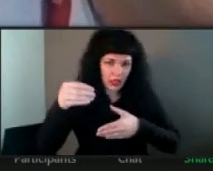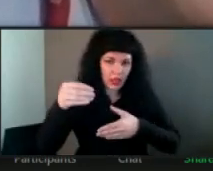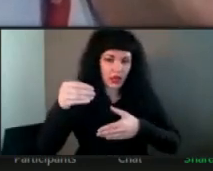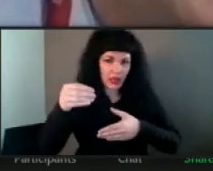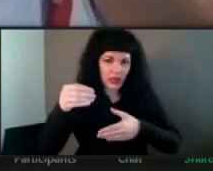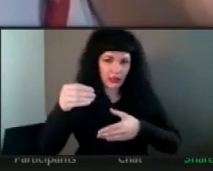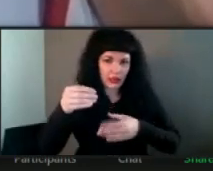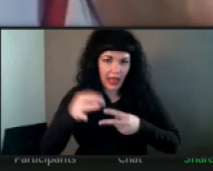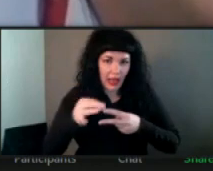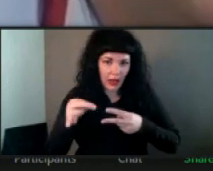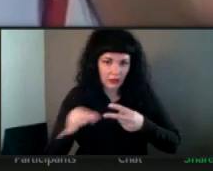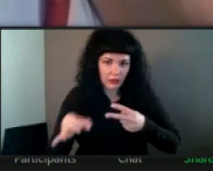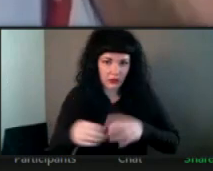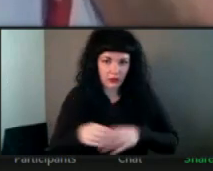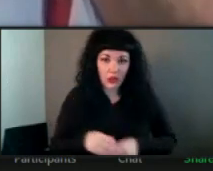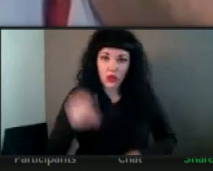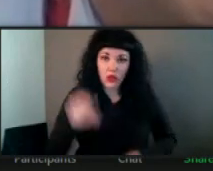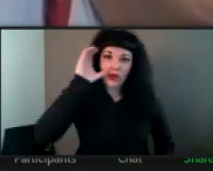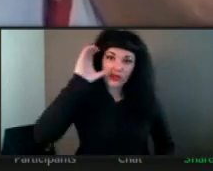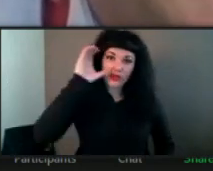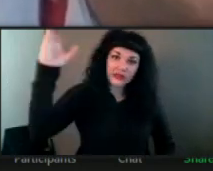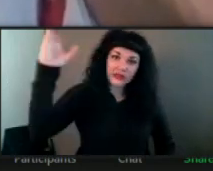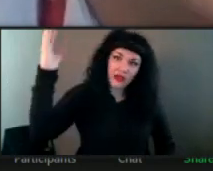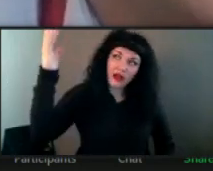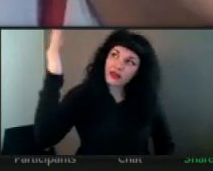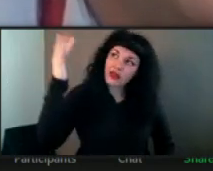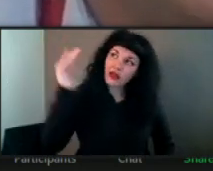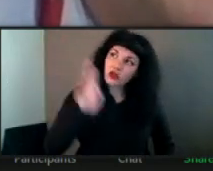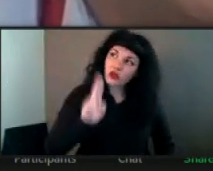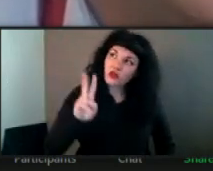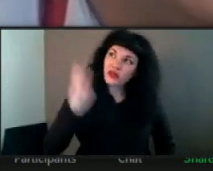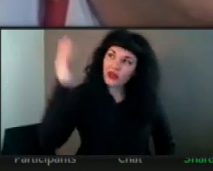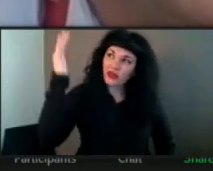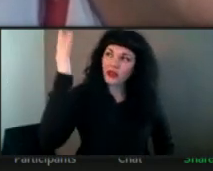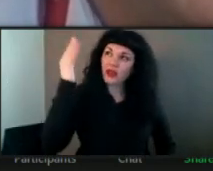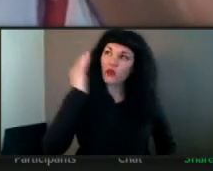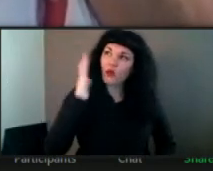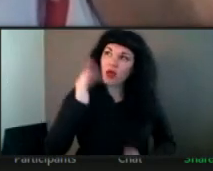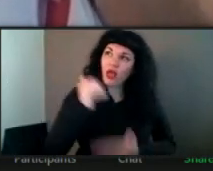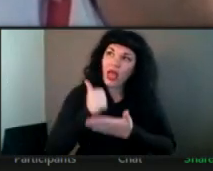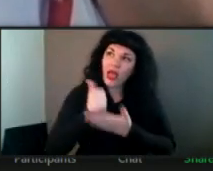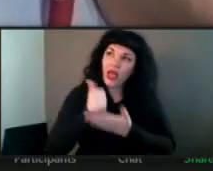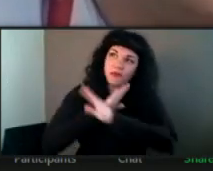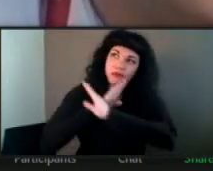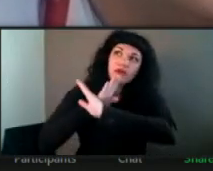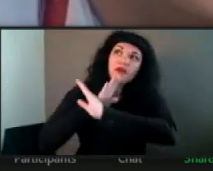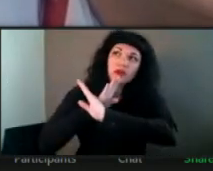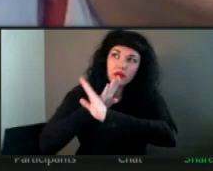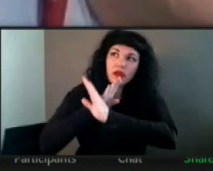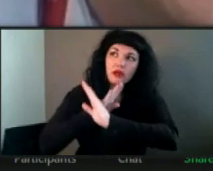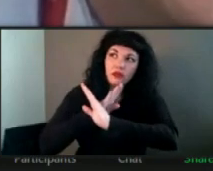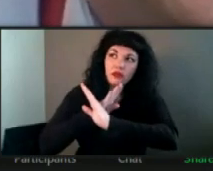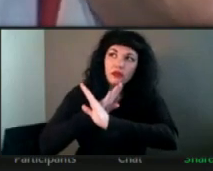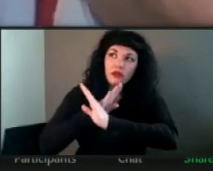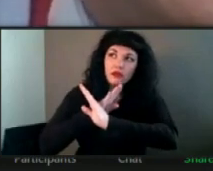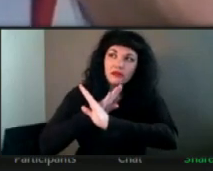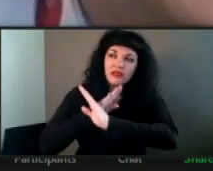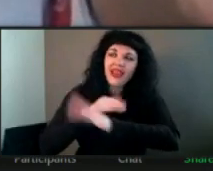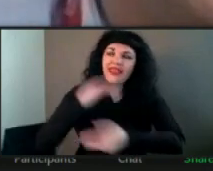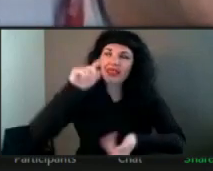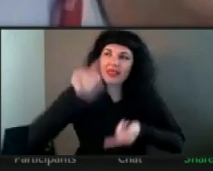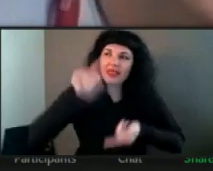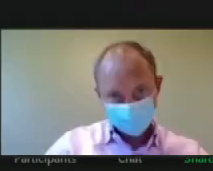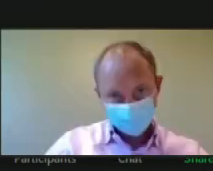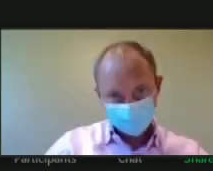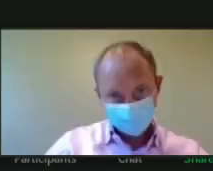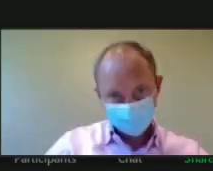sun, the UV light might help you have less risk of having it infect you in a sense than eating indoors. That's